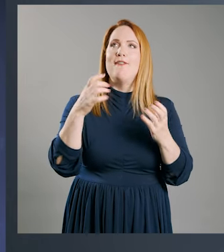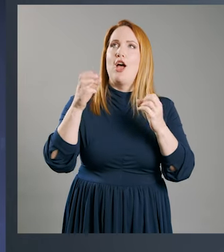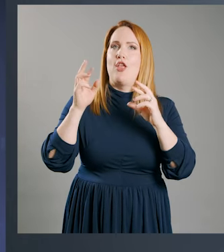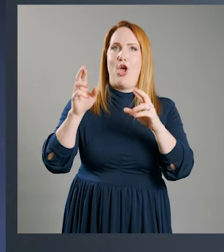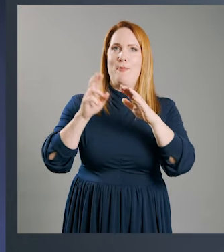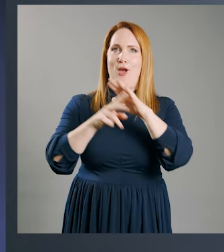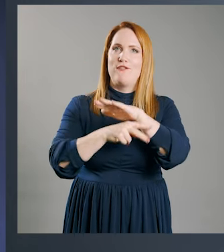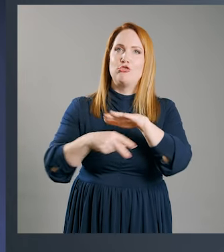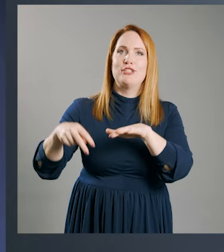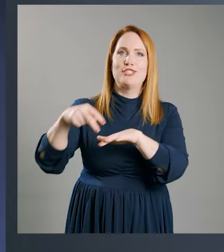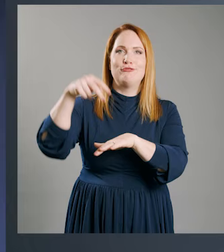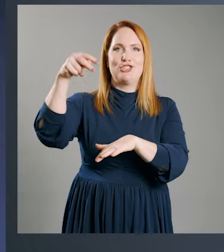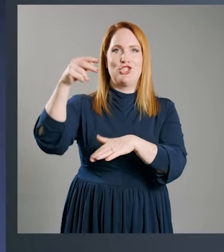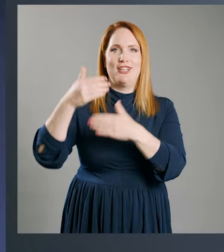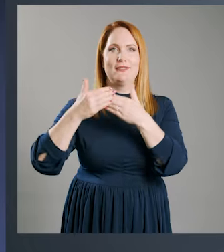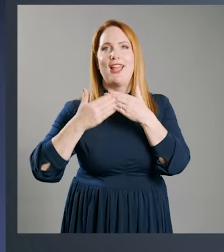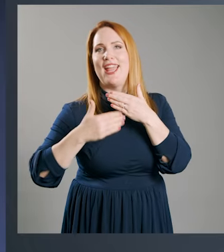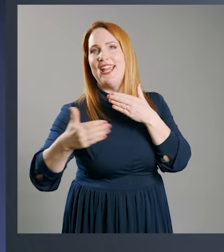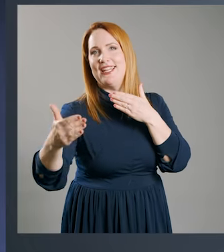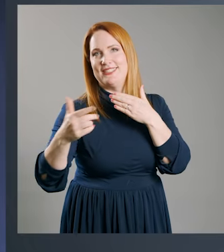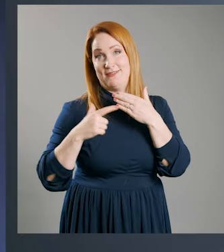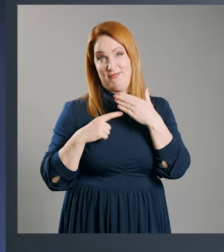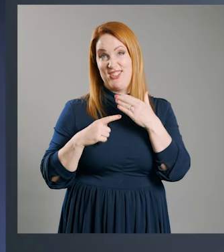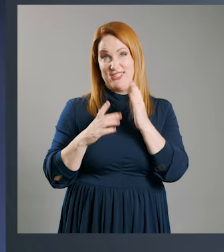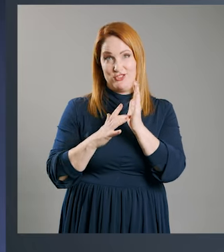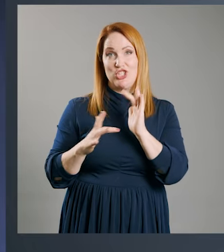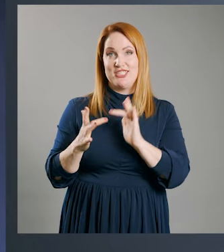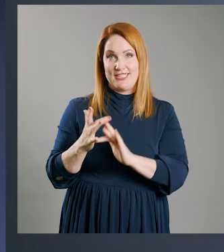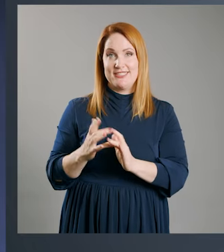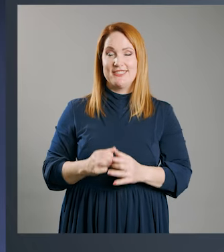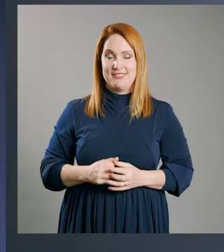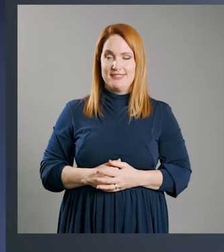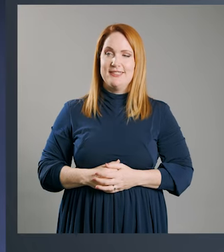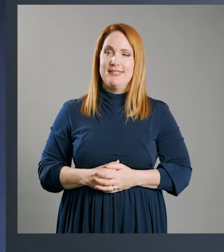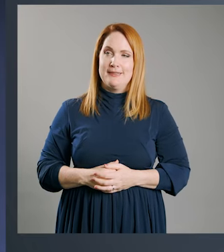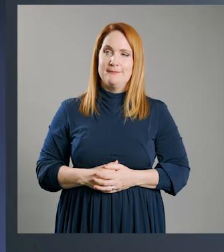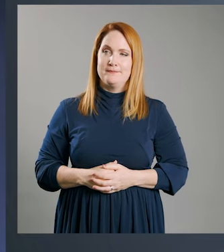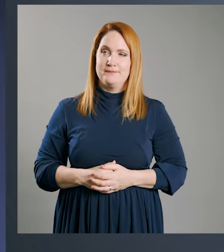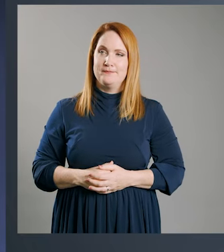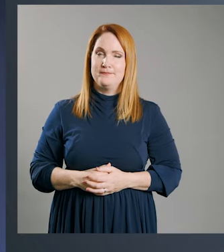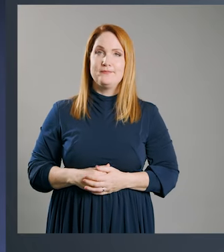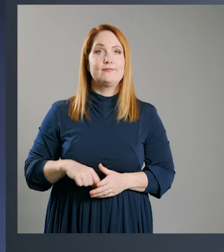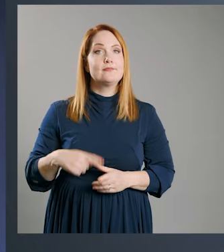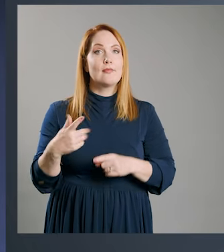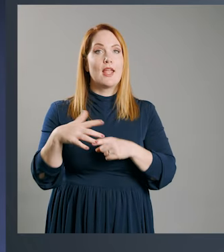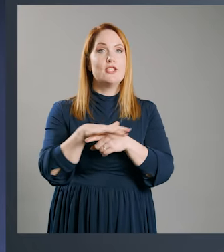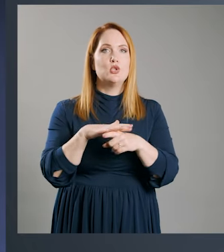is the hope of resurrection ahead because of what Jesus did. Other accounts